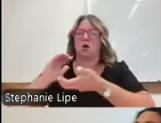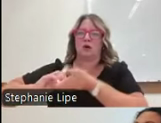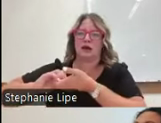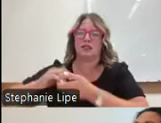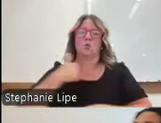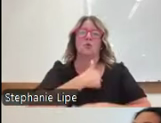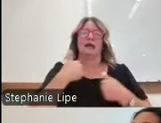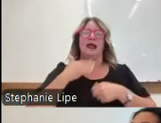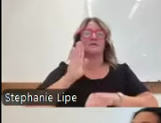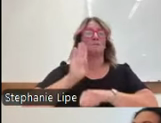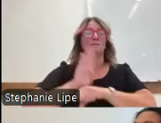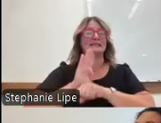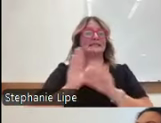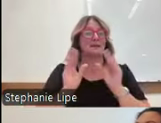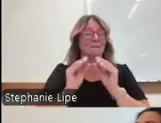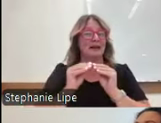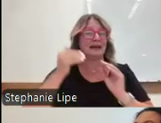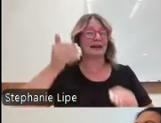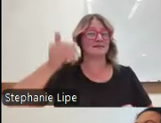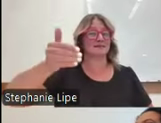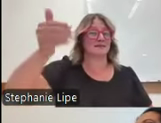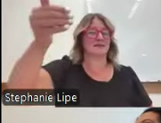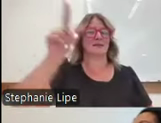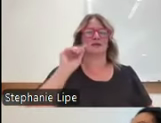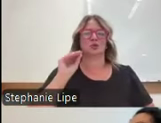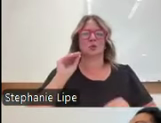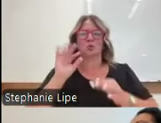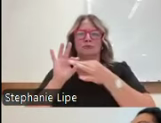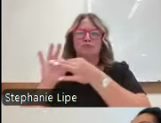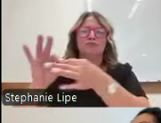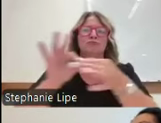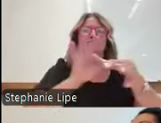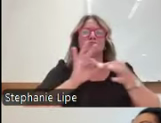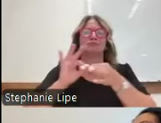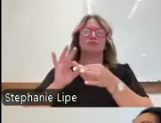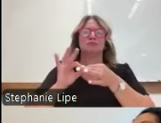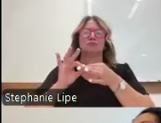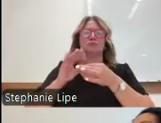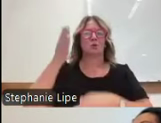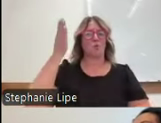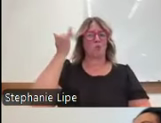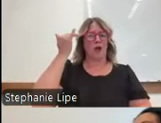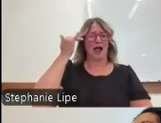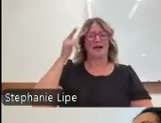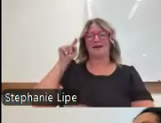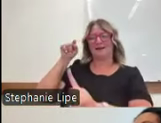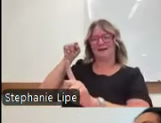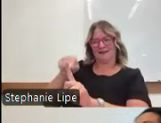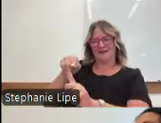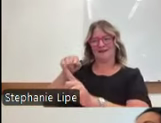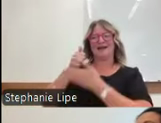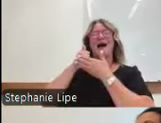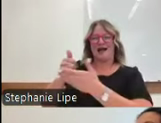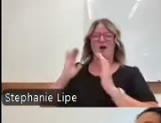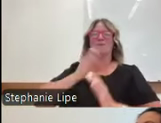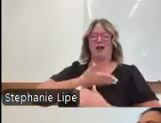for that endorsement. We collaborate with business. We have business meetings throughout the year, and we collaborate closely to